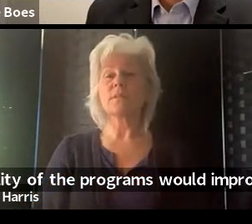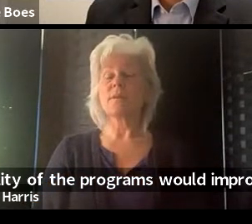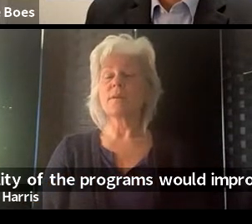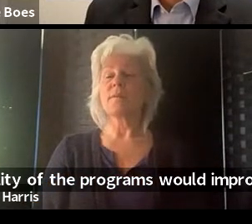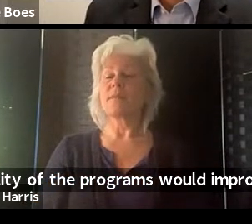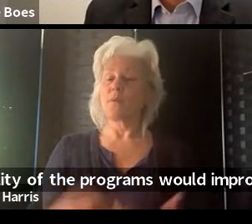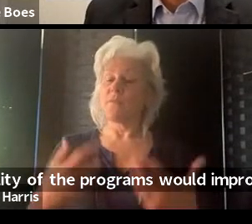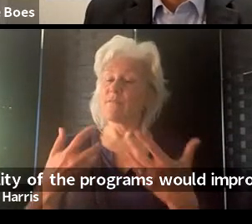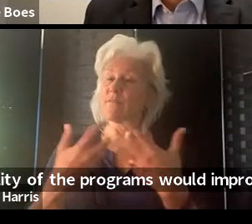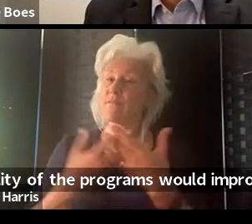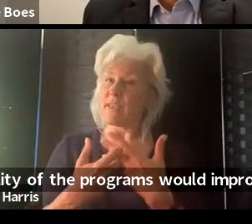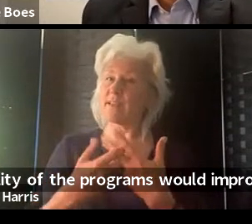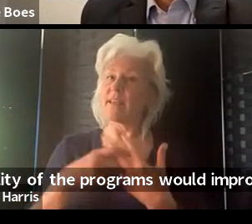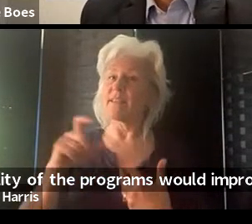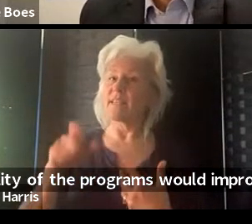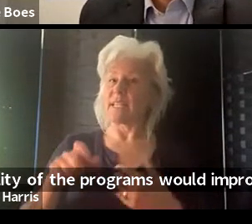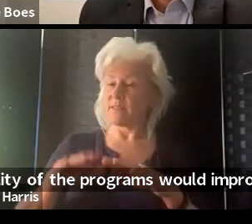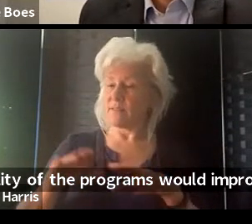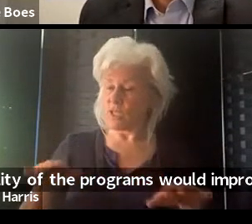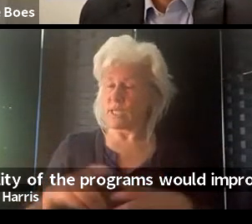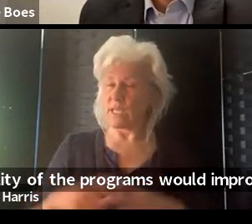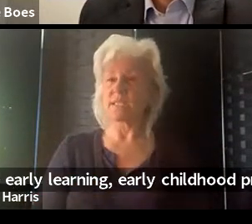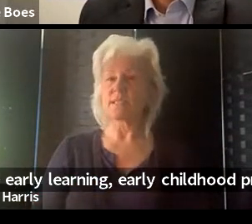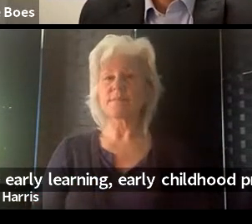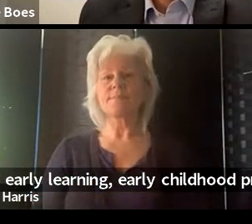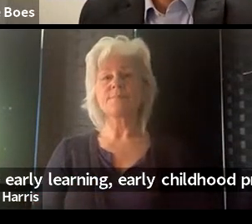children. I consider all of this